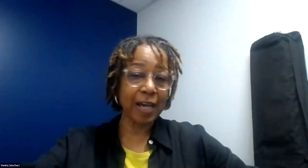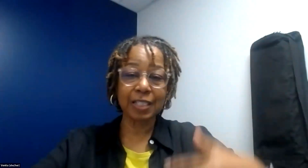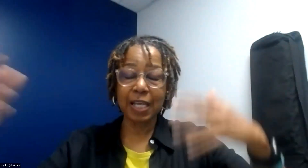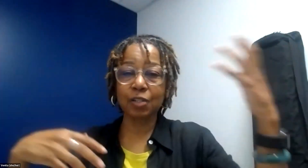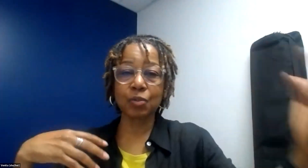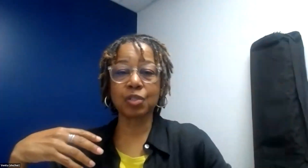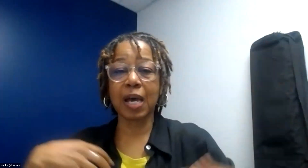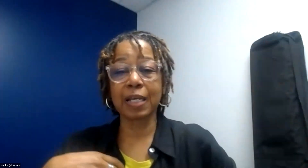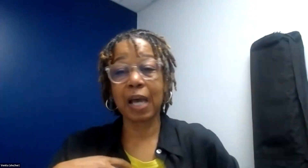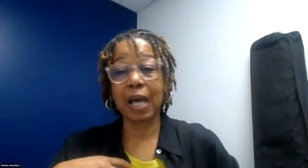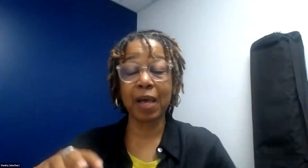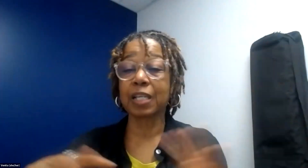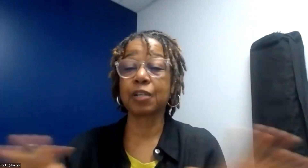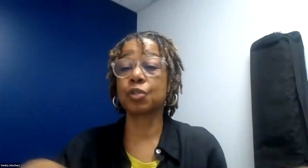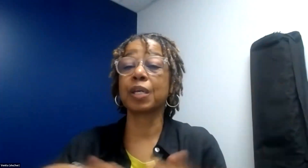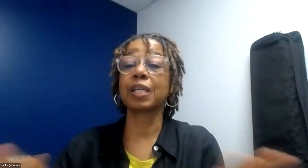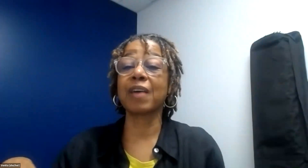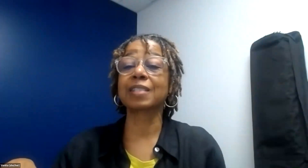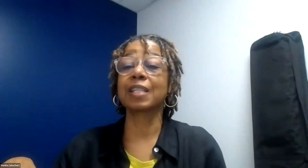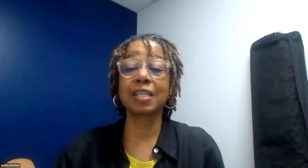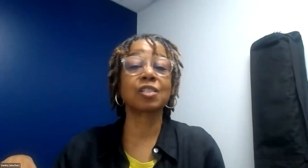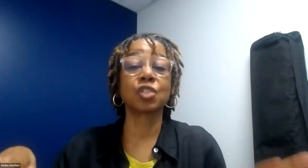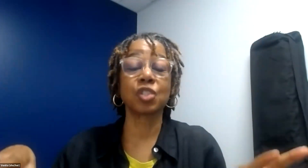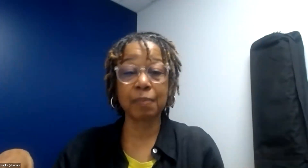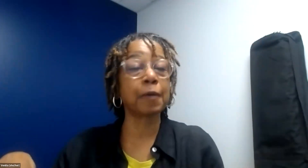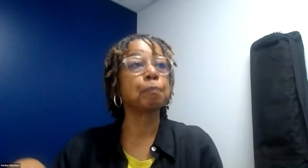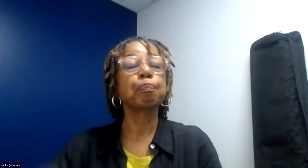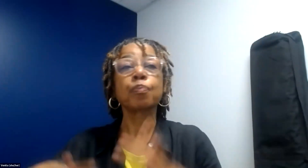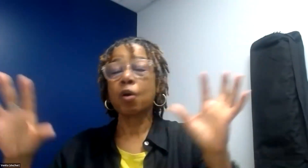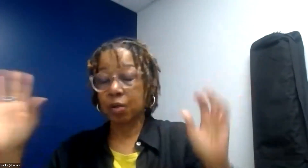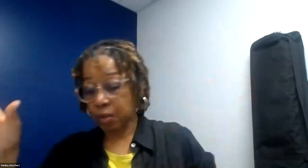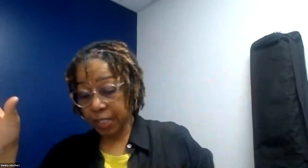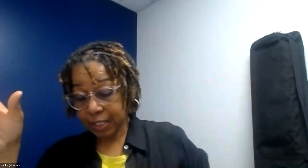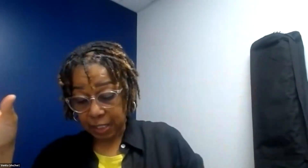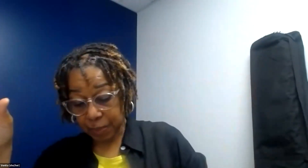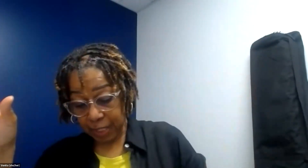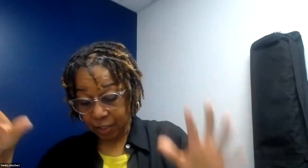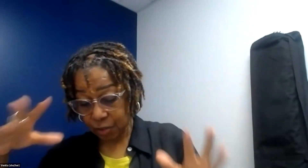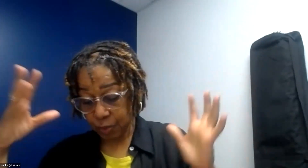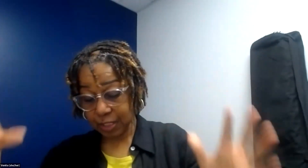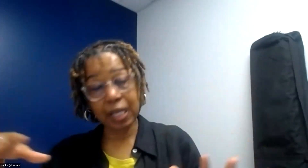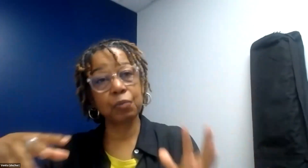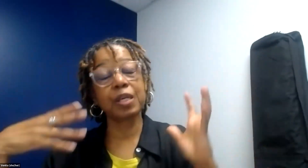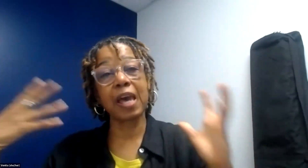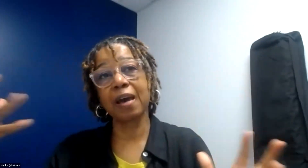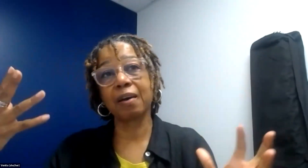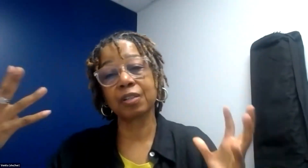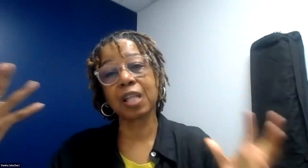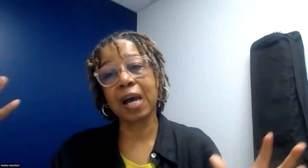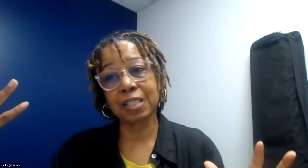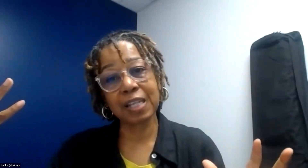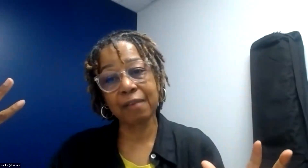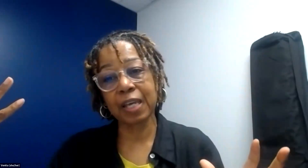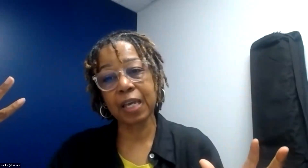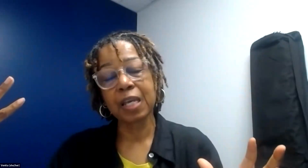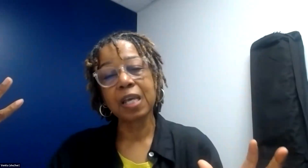Who's vaccinated? Who's not? And I'm not here to do any vaccination shaming or anything, but I just want to say we have a